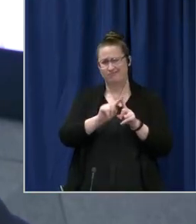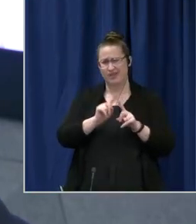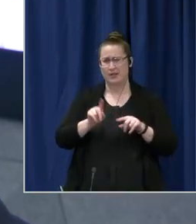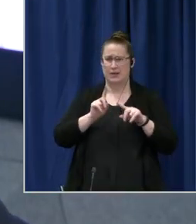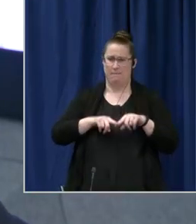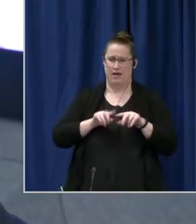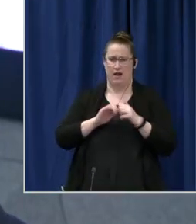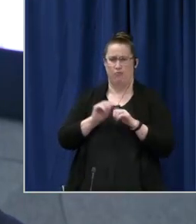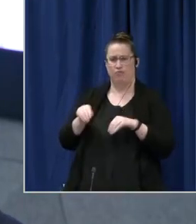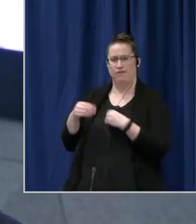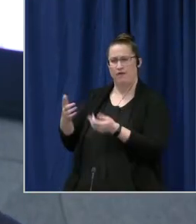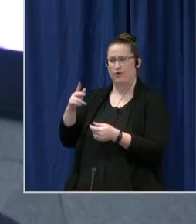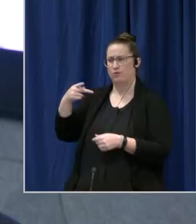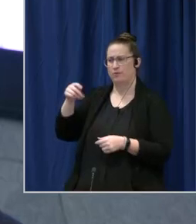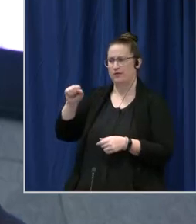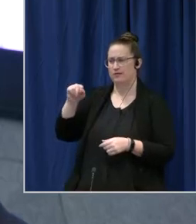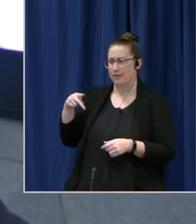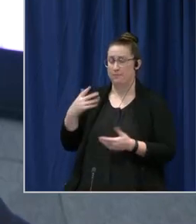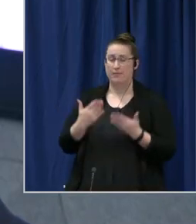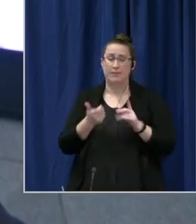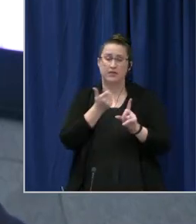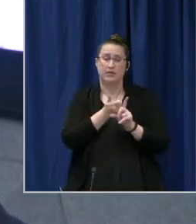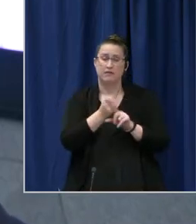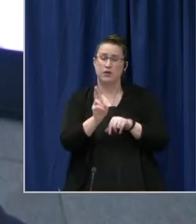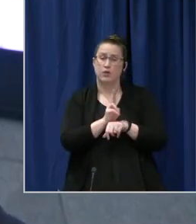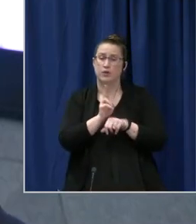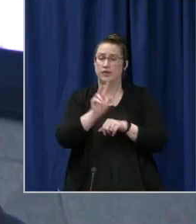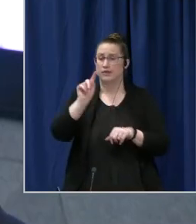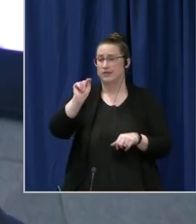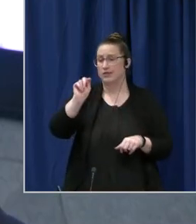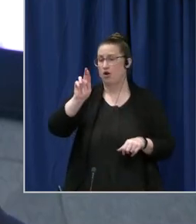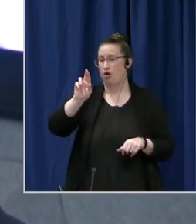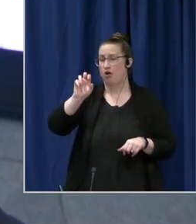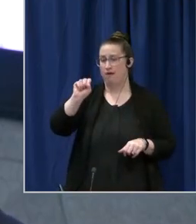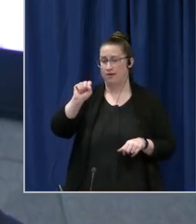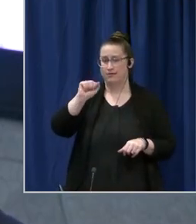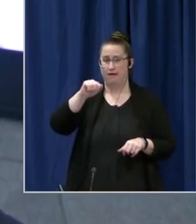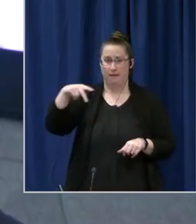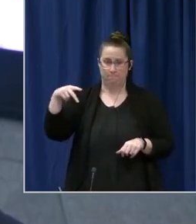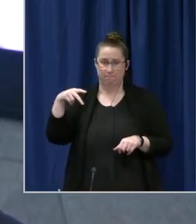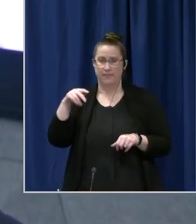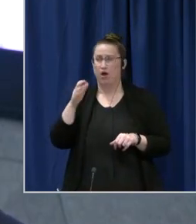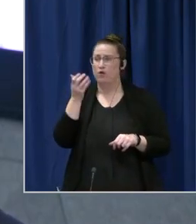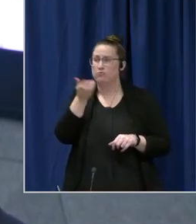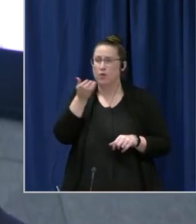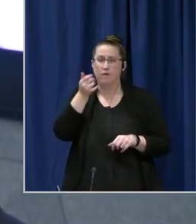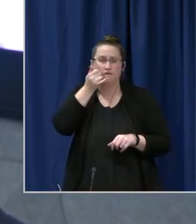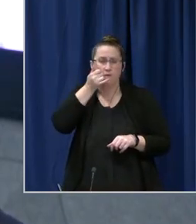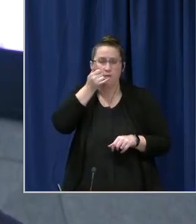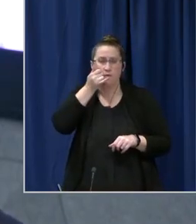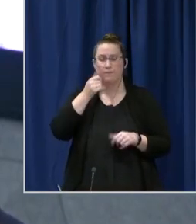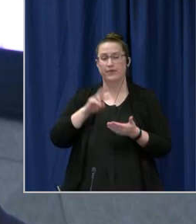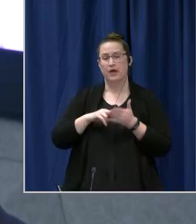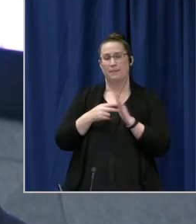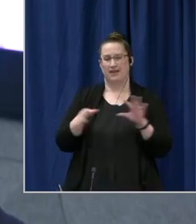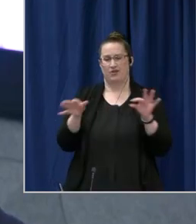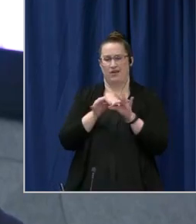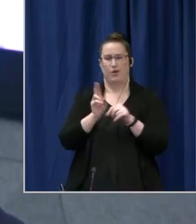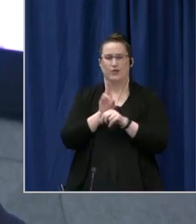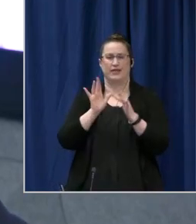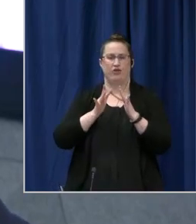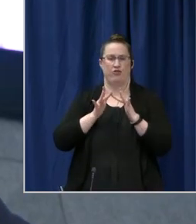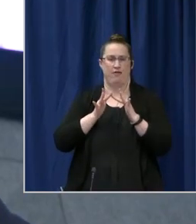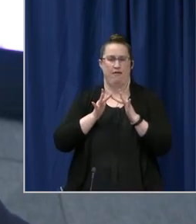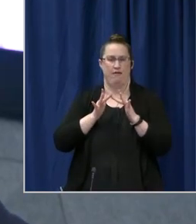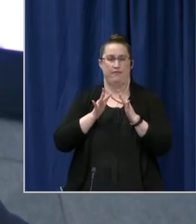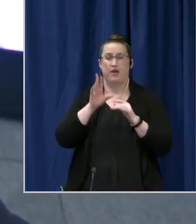PSAP. When you are using a TRS application on your mobile phone, you're connected over the internet.